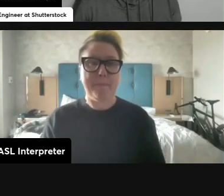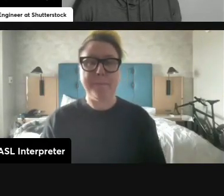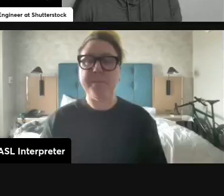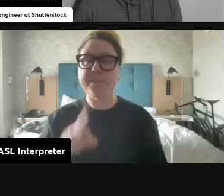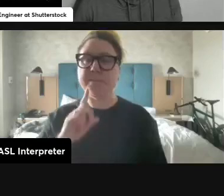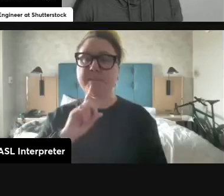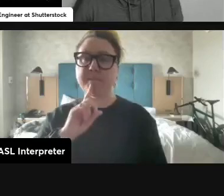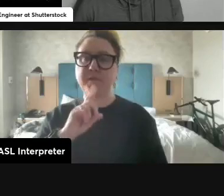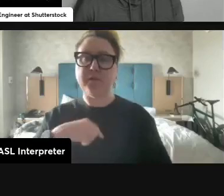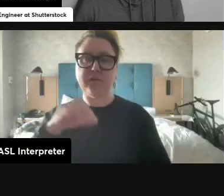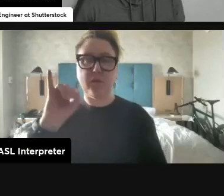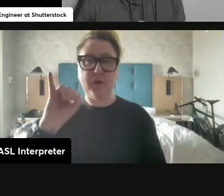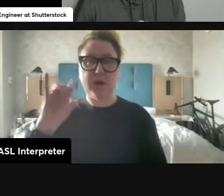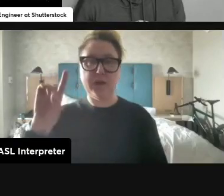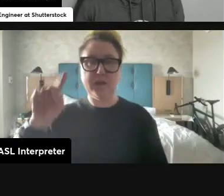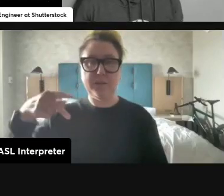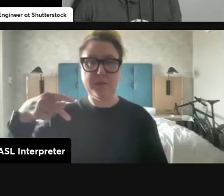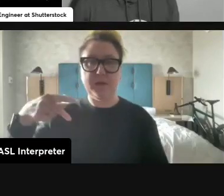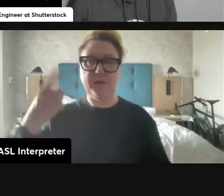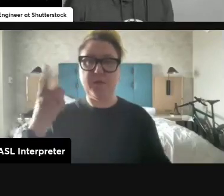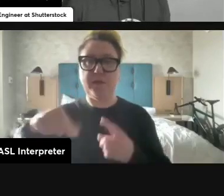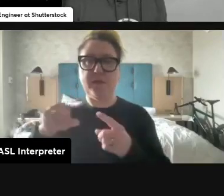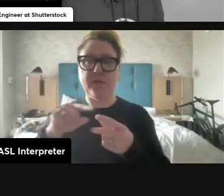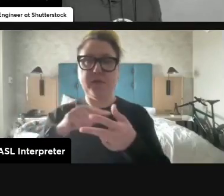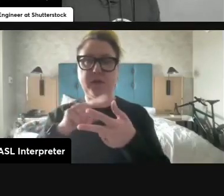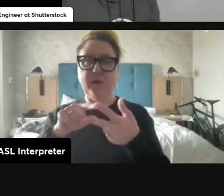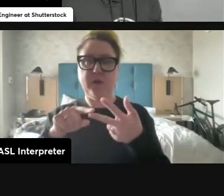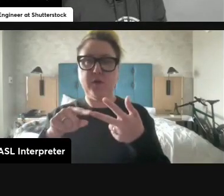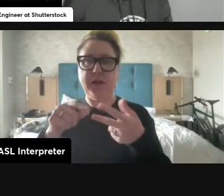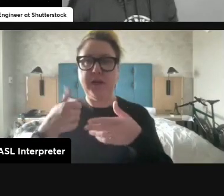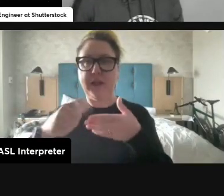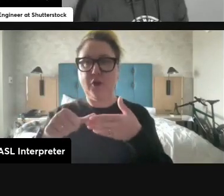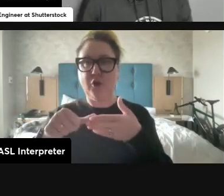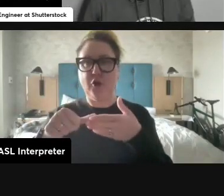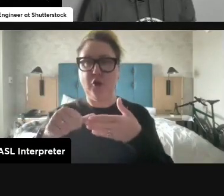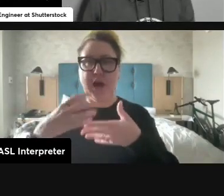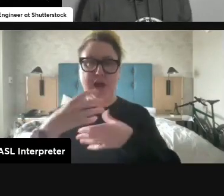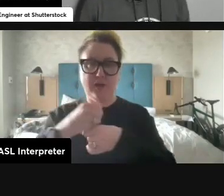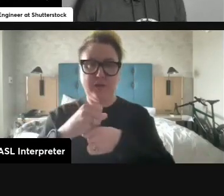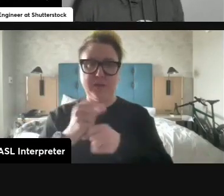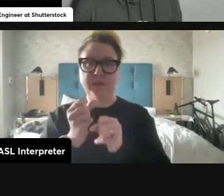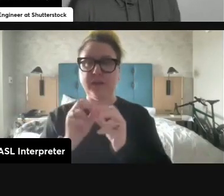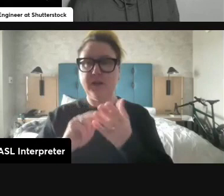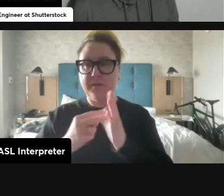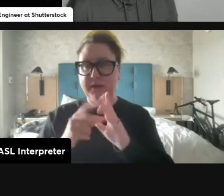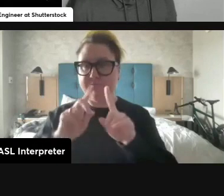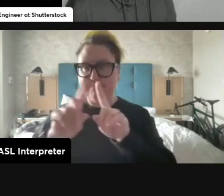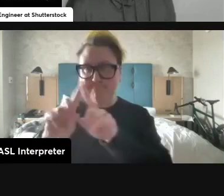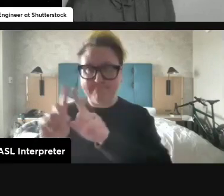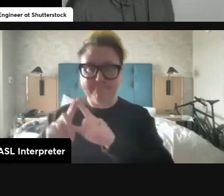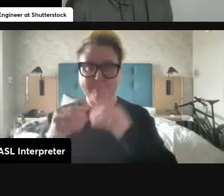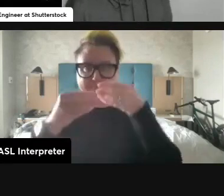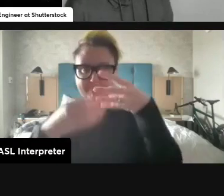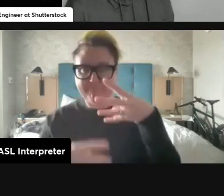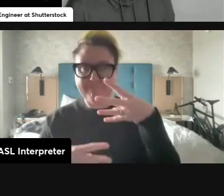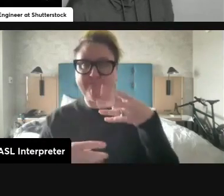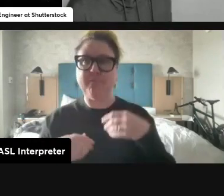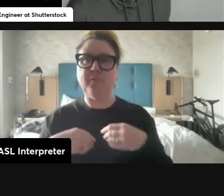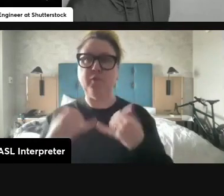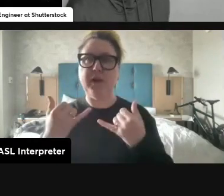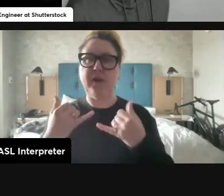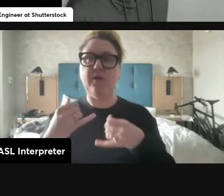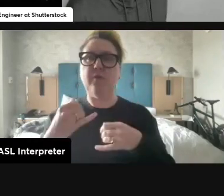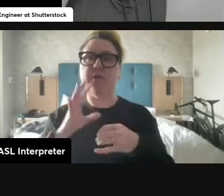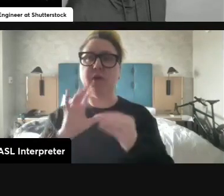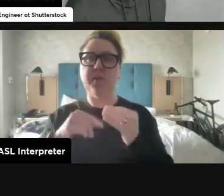Absolutely. So IDP is one of those 3-letter acronyms that can mean a bunch of things, but in this case, it's an internal developer platform.